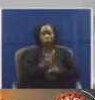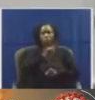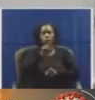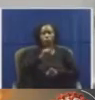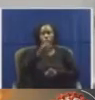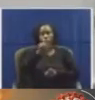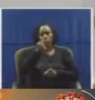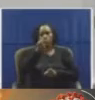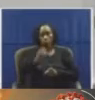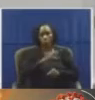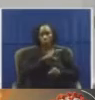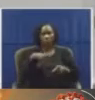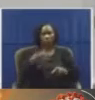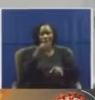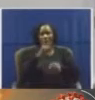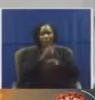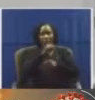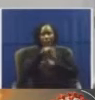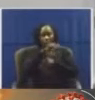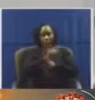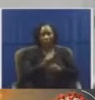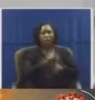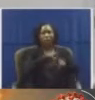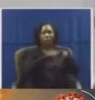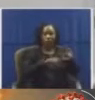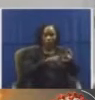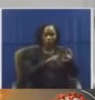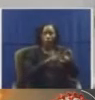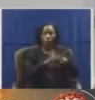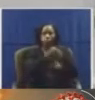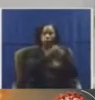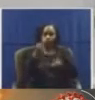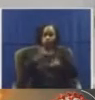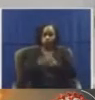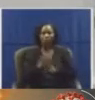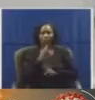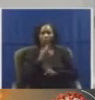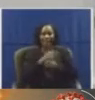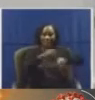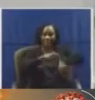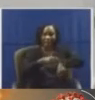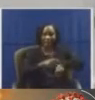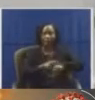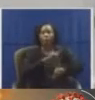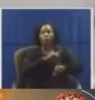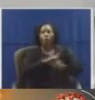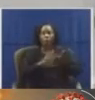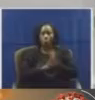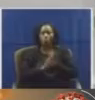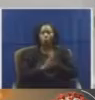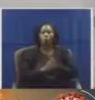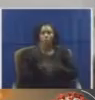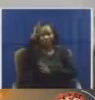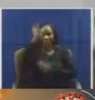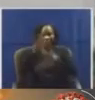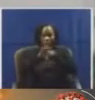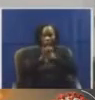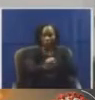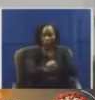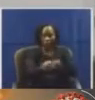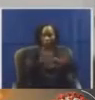that the MPA's failure to respond adequately or at all to the challenges of state capture corruption points to a